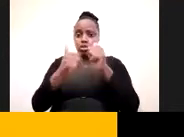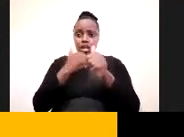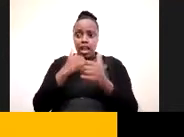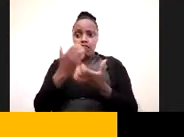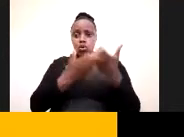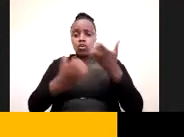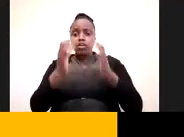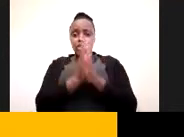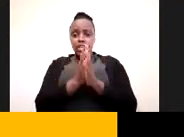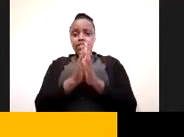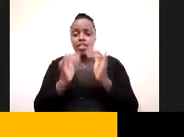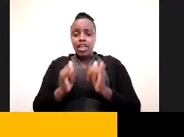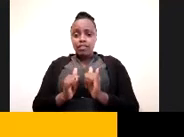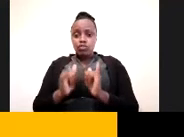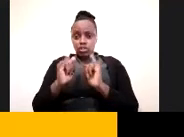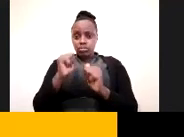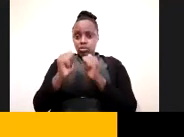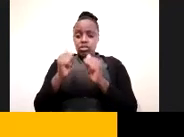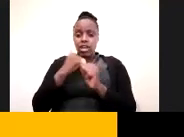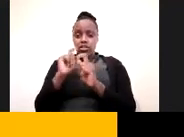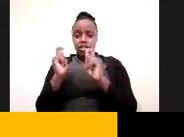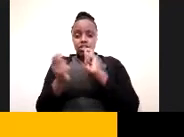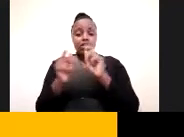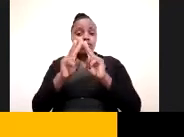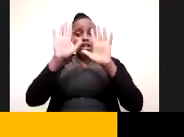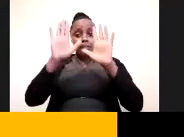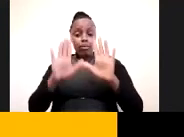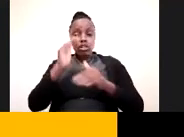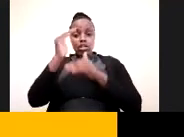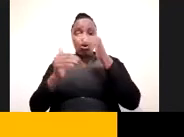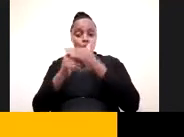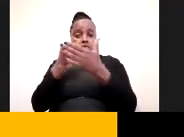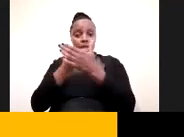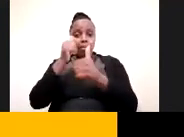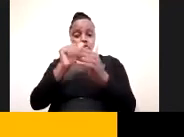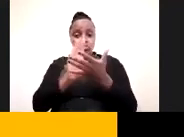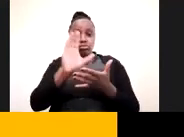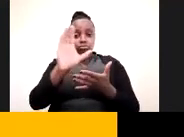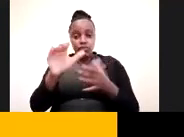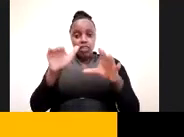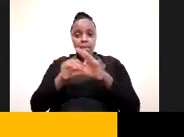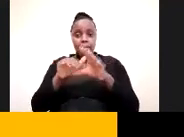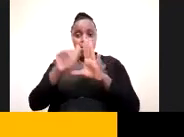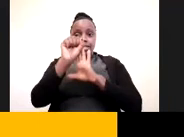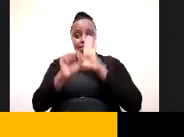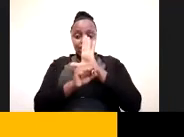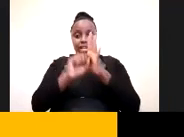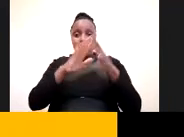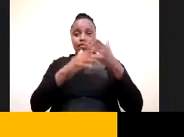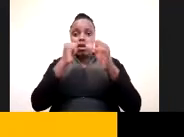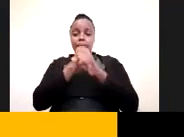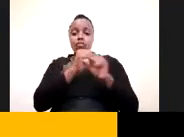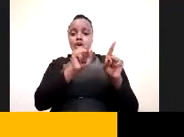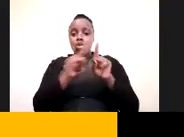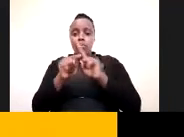and reinforce the entire value chain. It's very important that all the money that will be allocated by the member states in the frame of our common agricultural